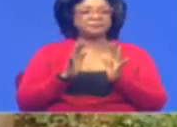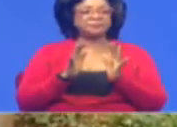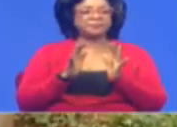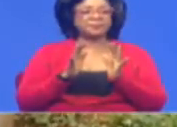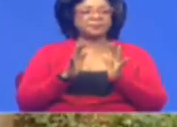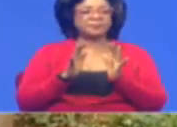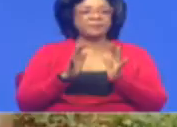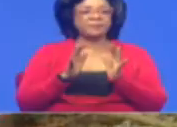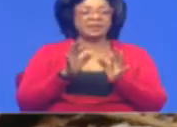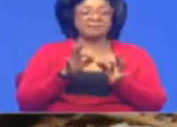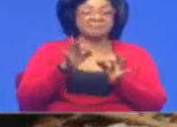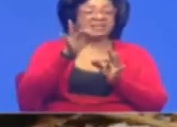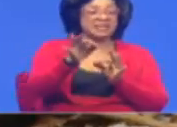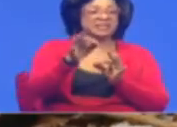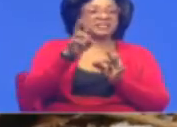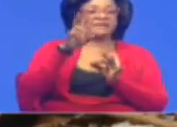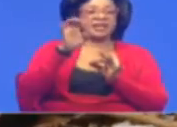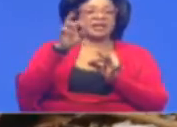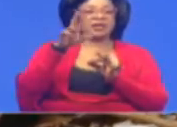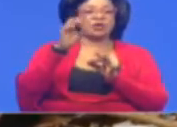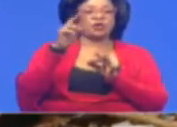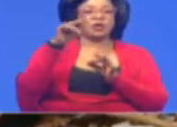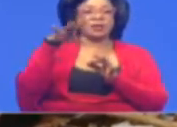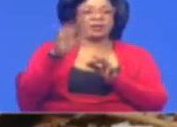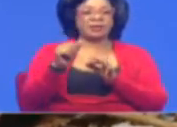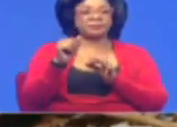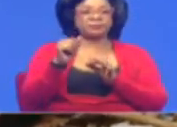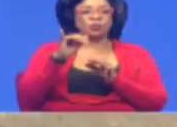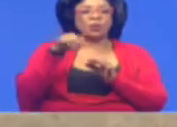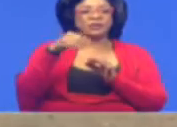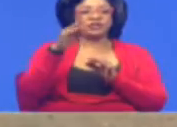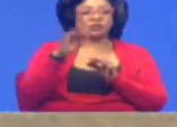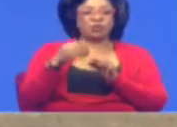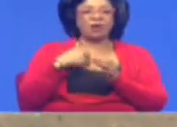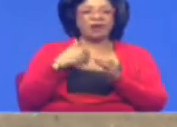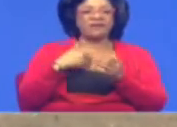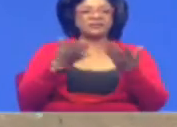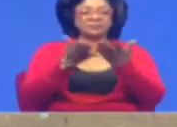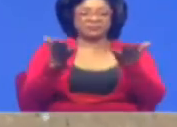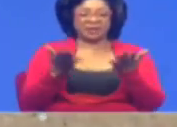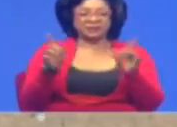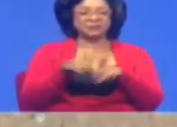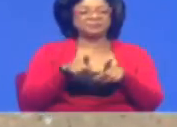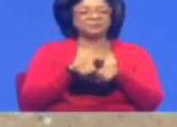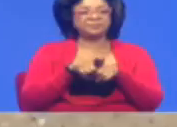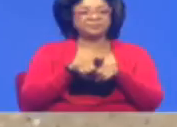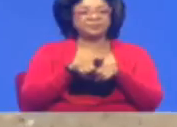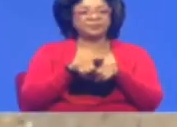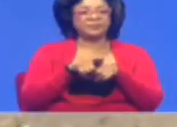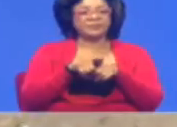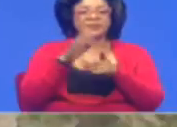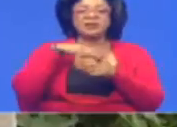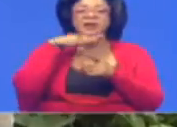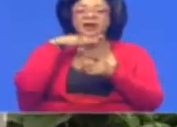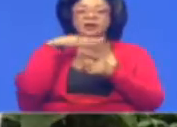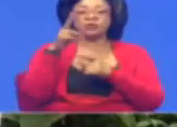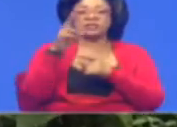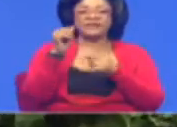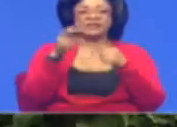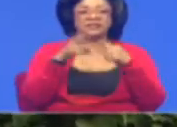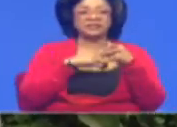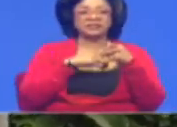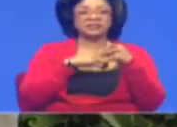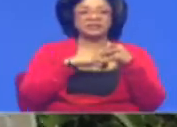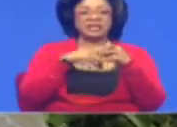Meters away, Veronica Mwangi's grave sits fallen in a thick bush. Veronica passed away in 2017 in